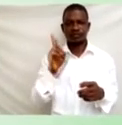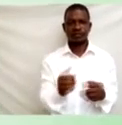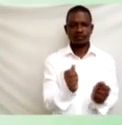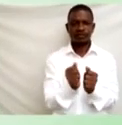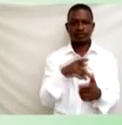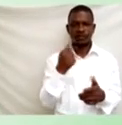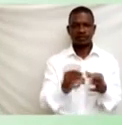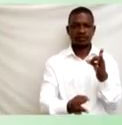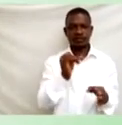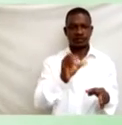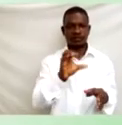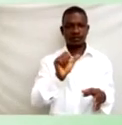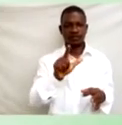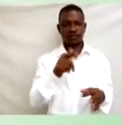mood.